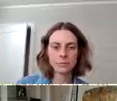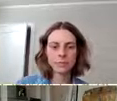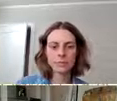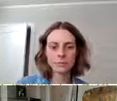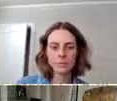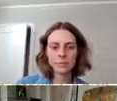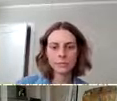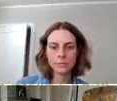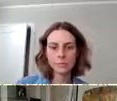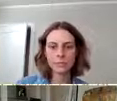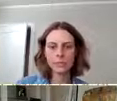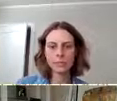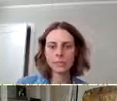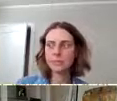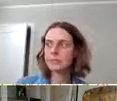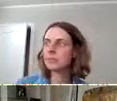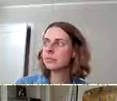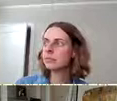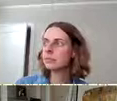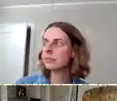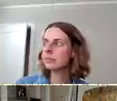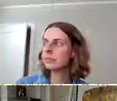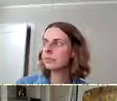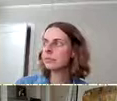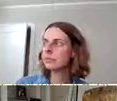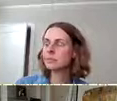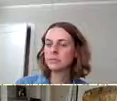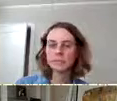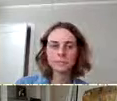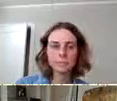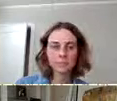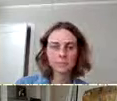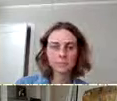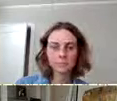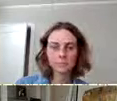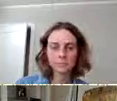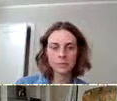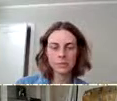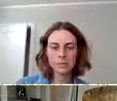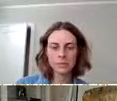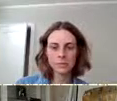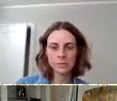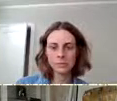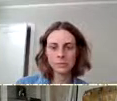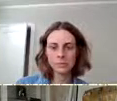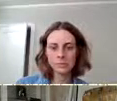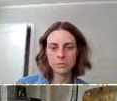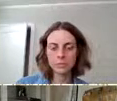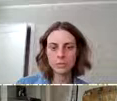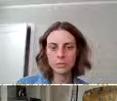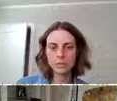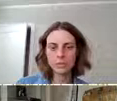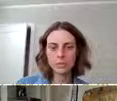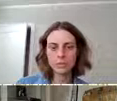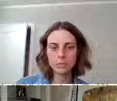than 8,000 works of art. Upon his own death, an endowment provided the ability for the museum to purchase additional works,